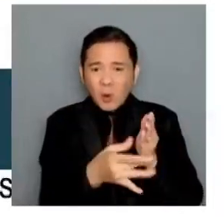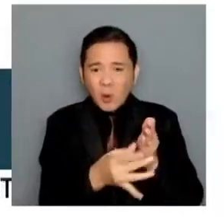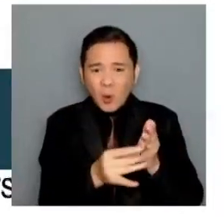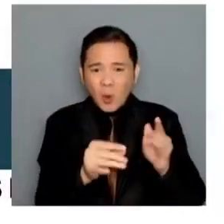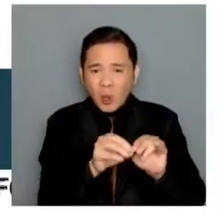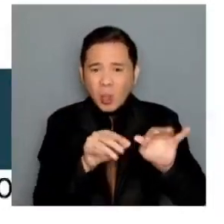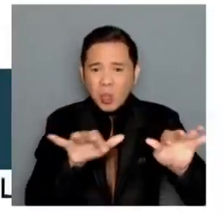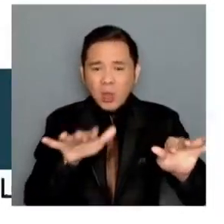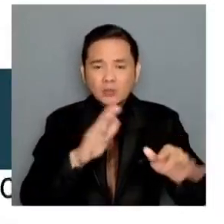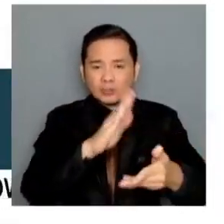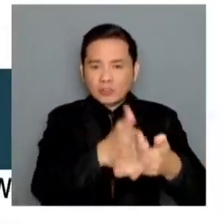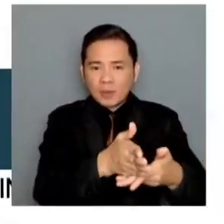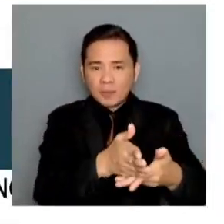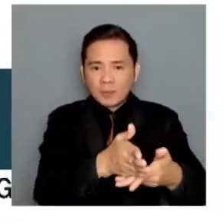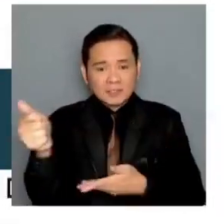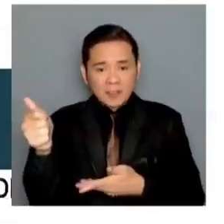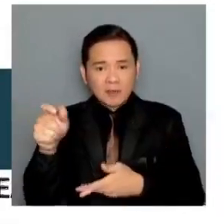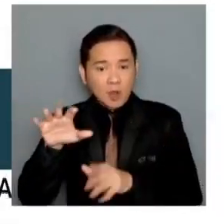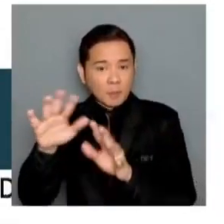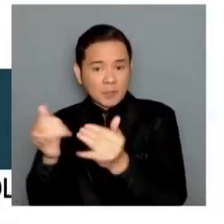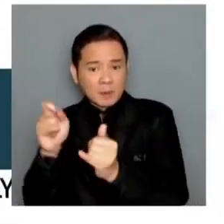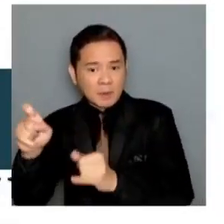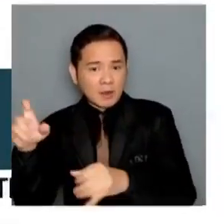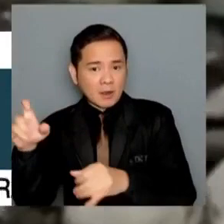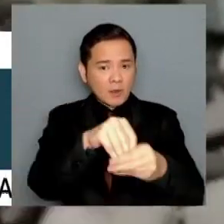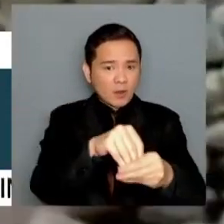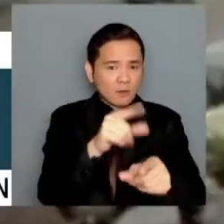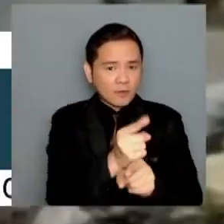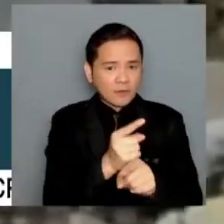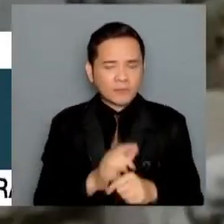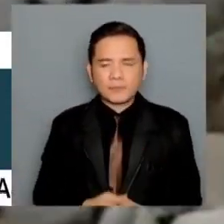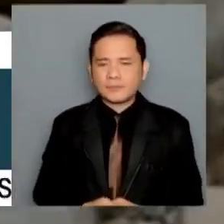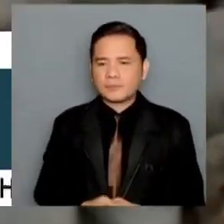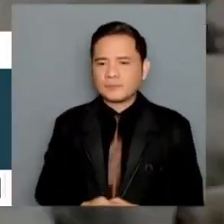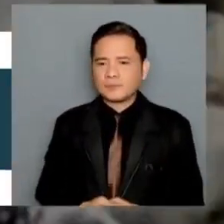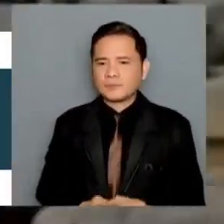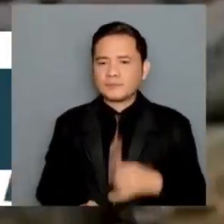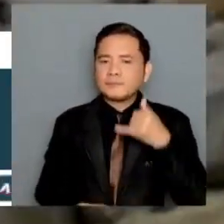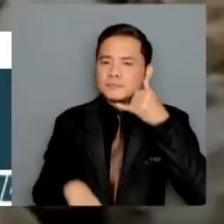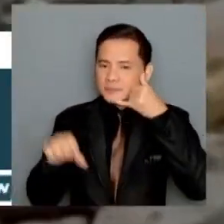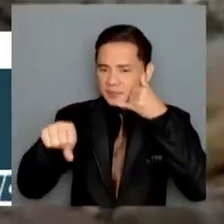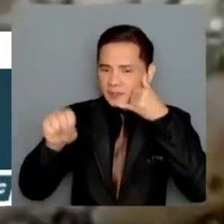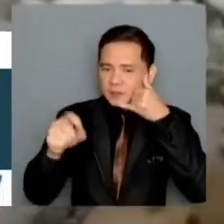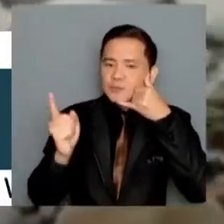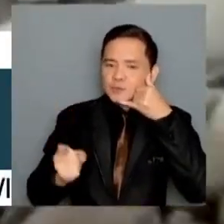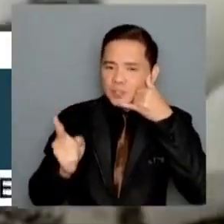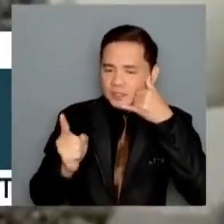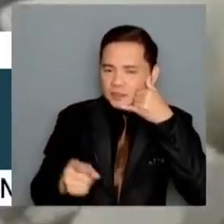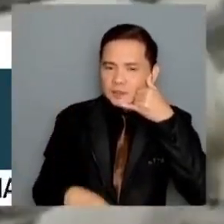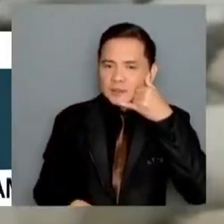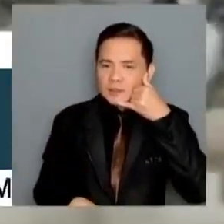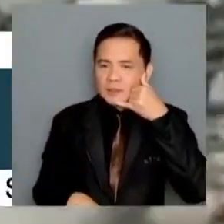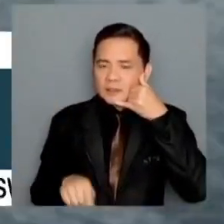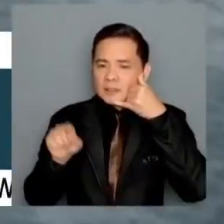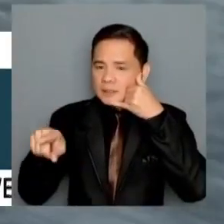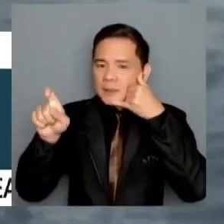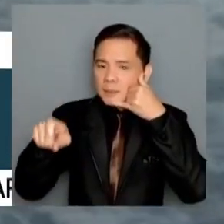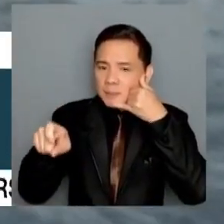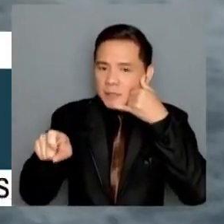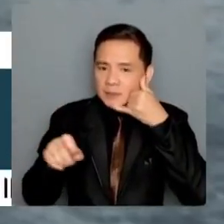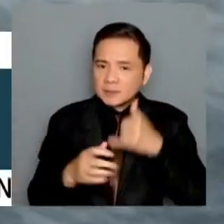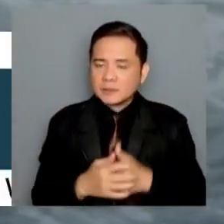well. Yes, there is. They are very in close coordination. They are very much in close coordination with our incident